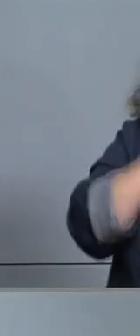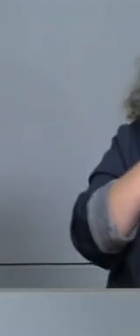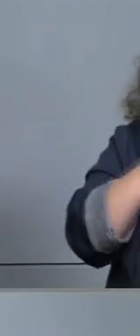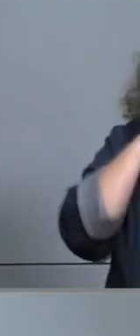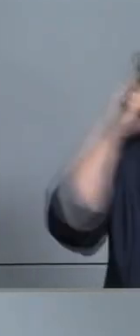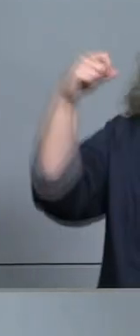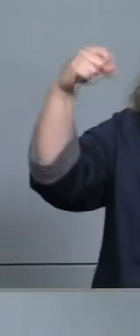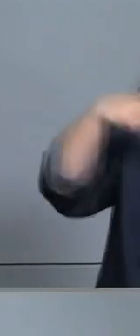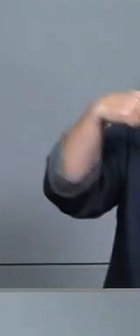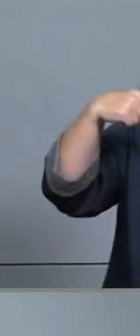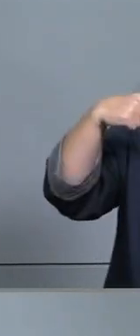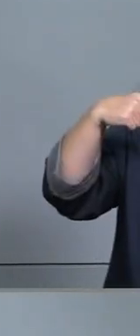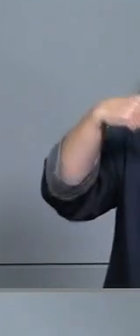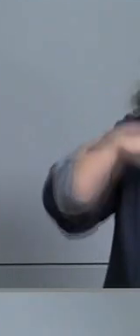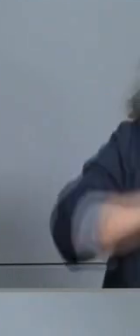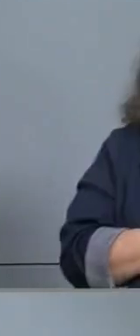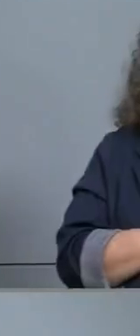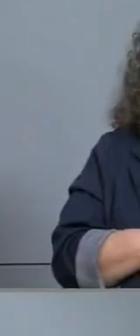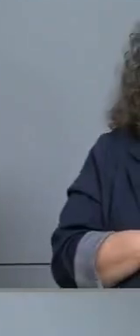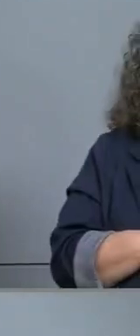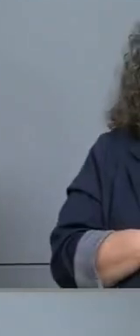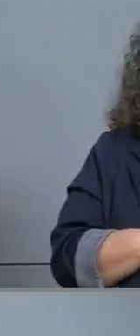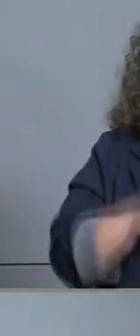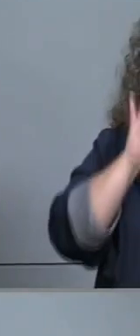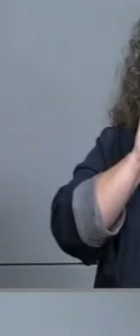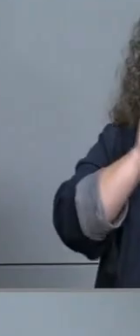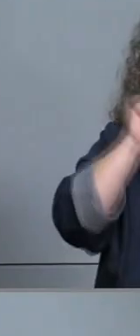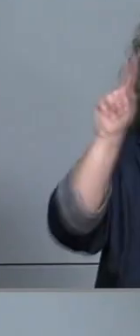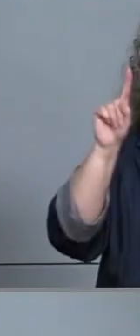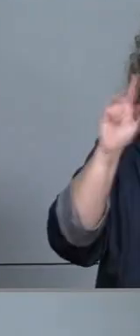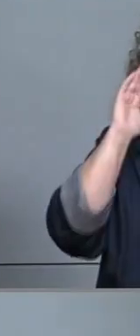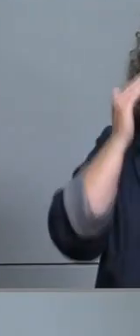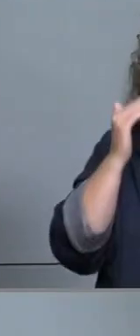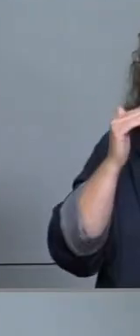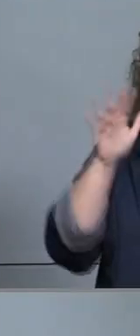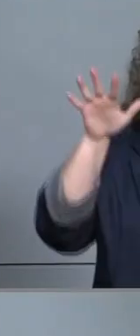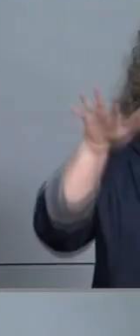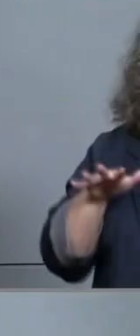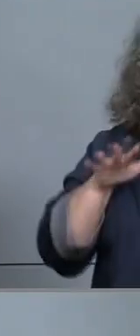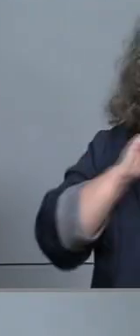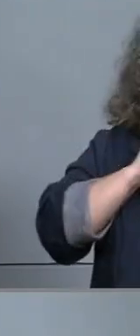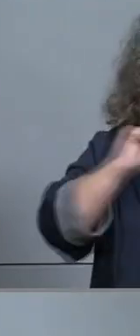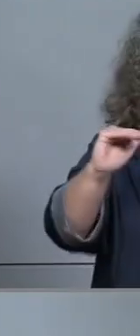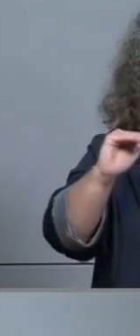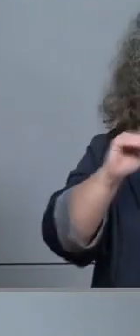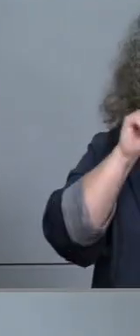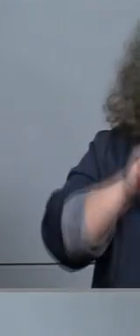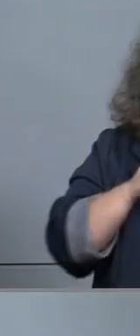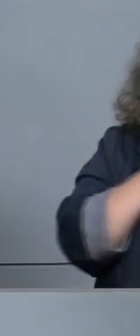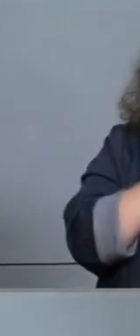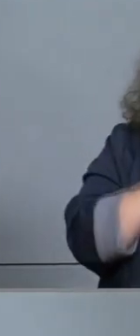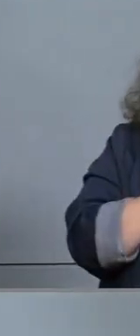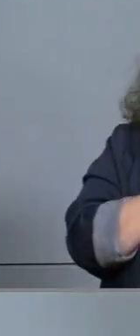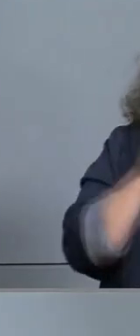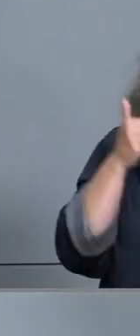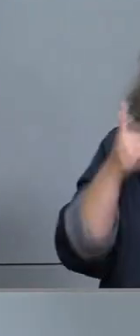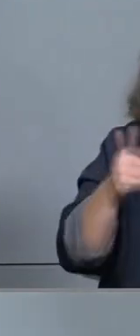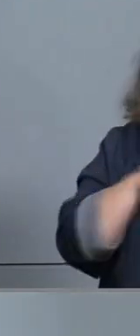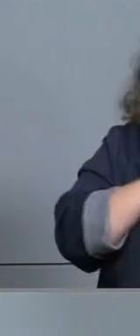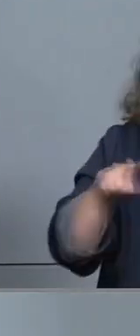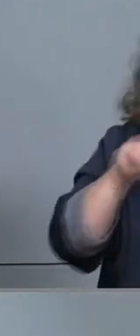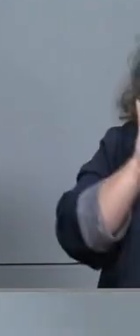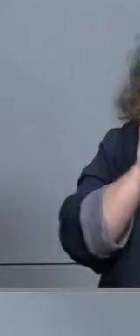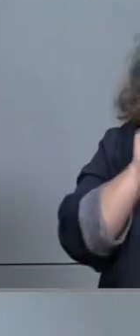in your area. The state's 911 centers are stabilizing, and those that need emergency assistance should continue to call 911.